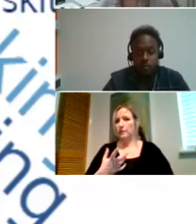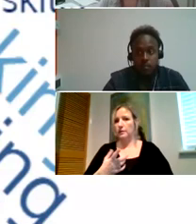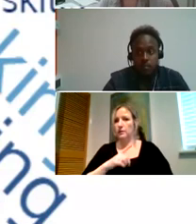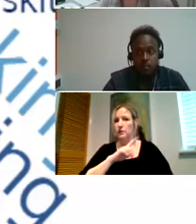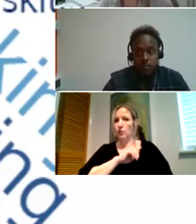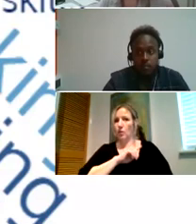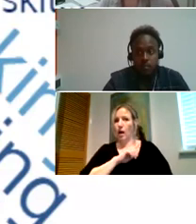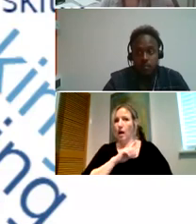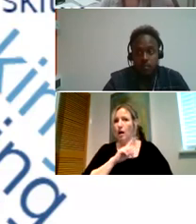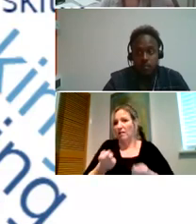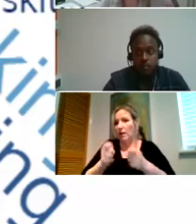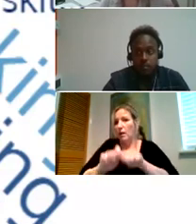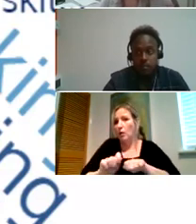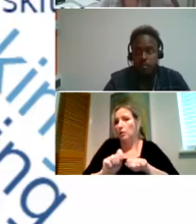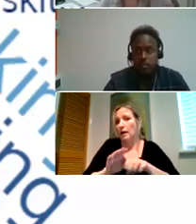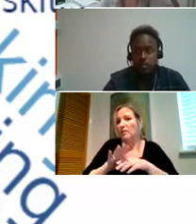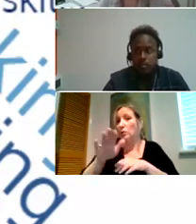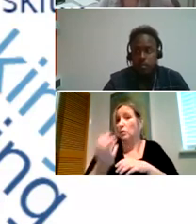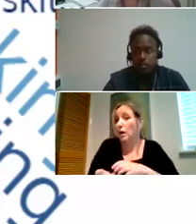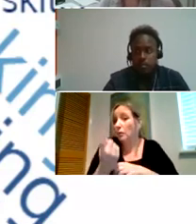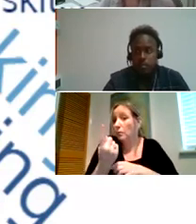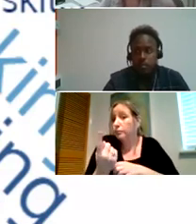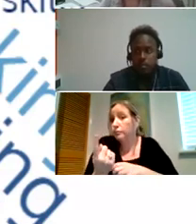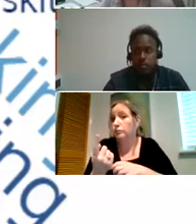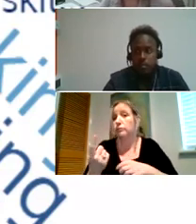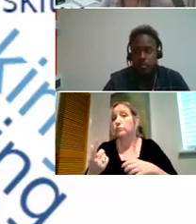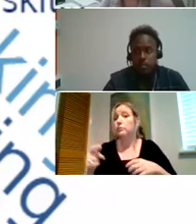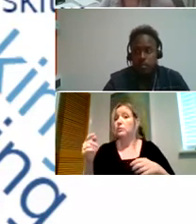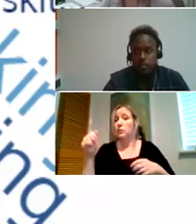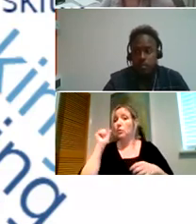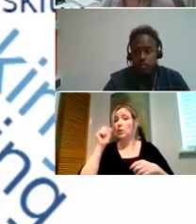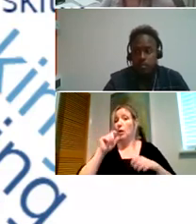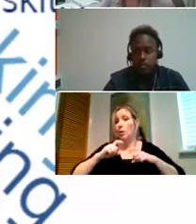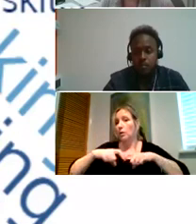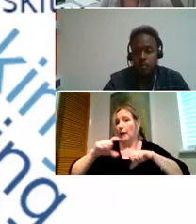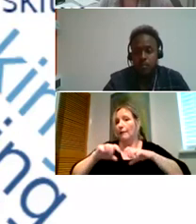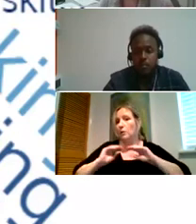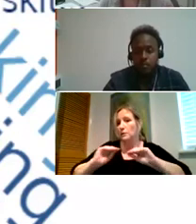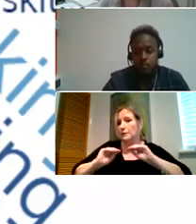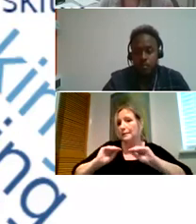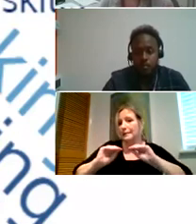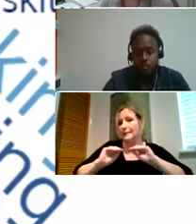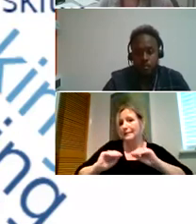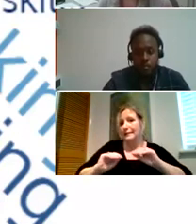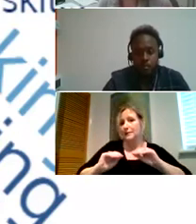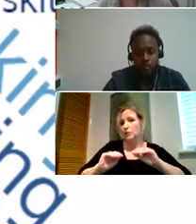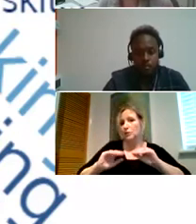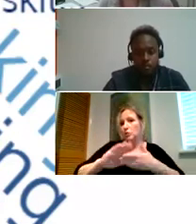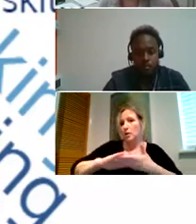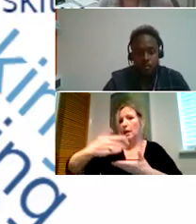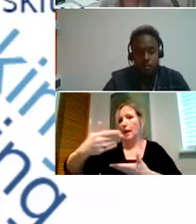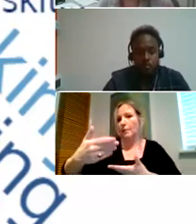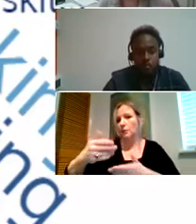up your tasks and submit via the digital platforms that we that